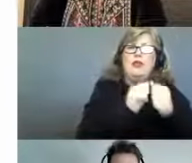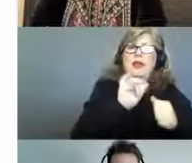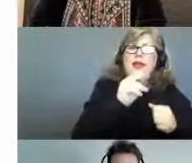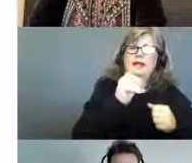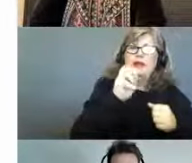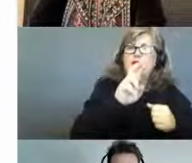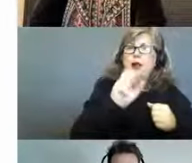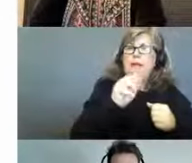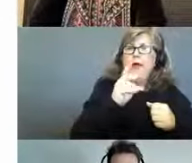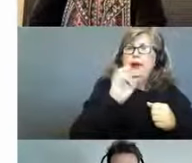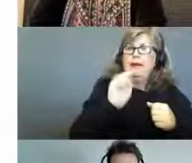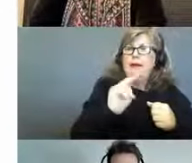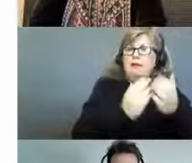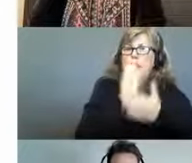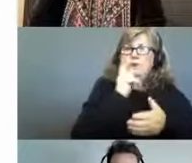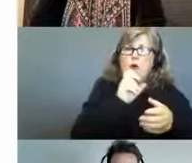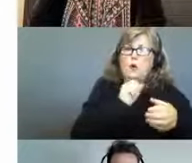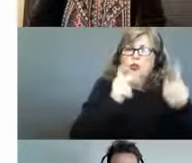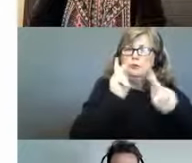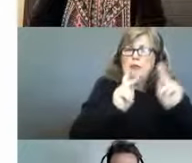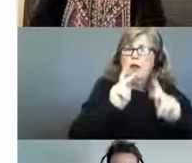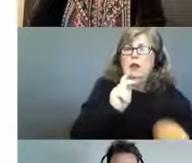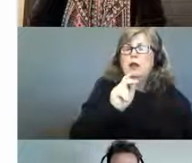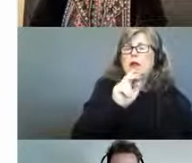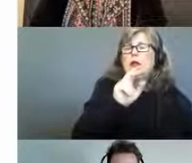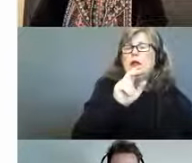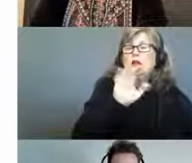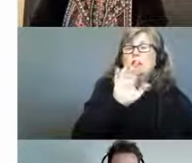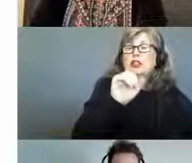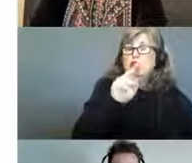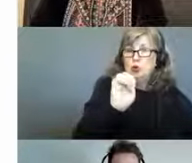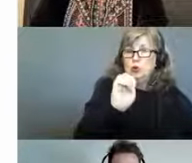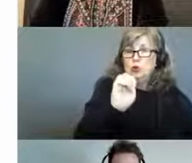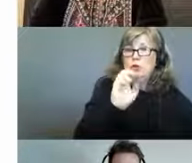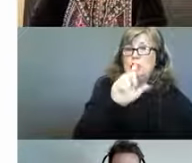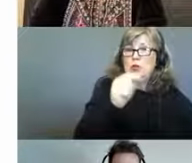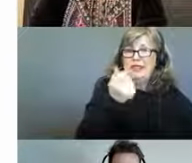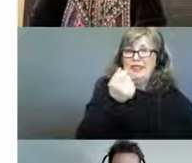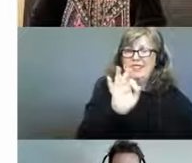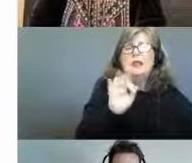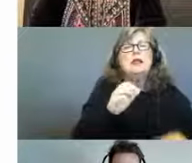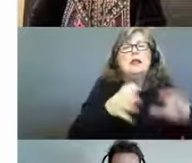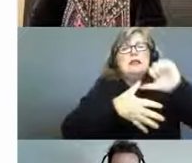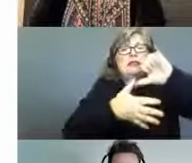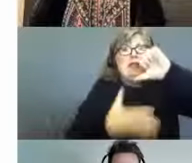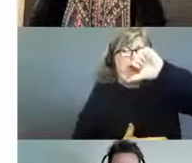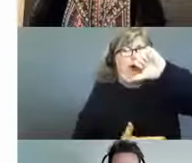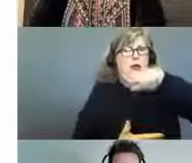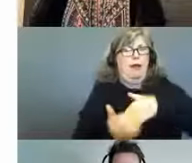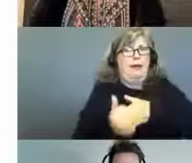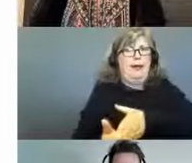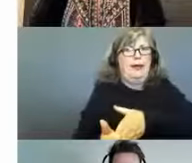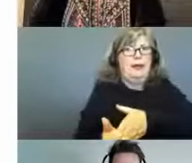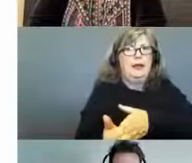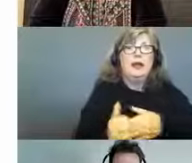in June 2015, which was led by the South American countries. It's worth noting that the African Union has developed